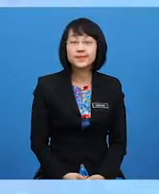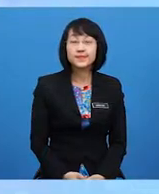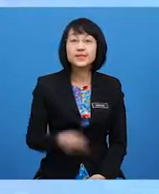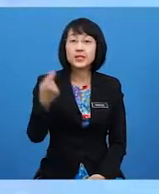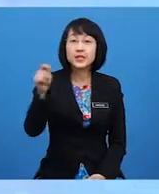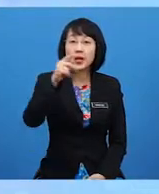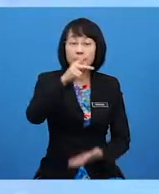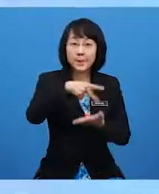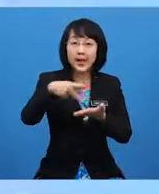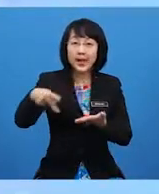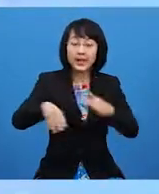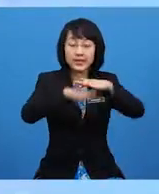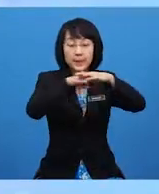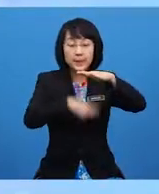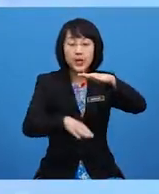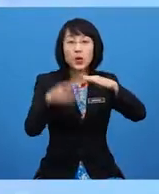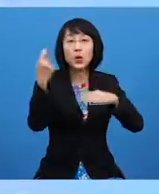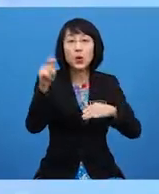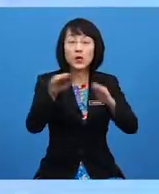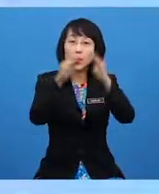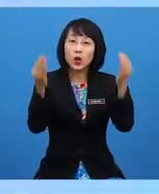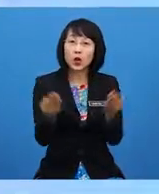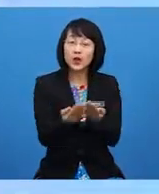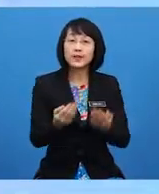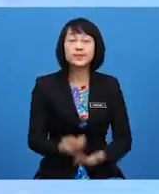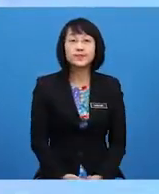The pen is below the ball.